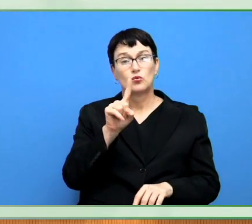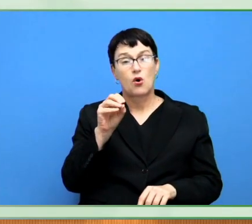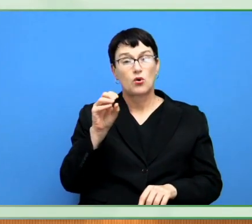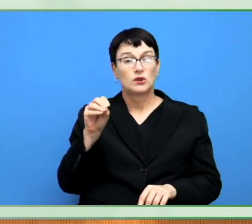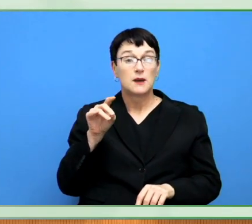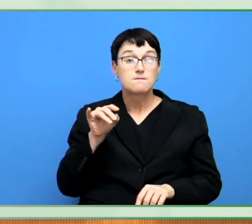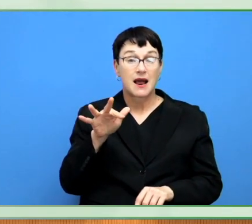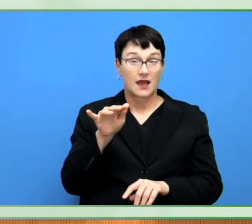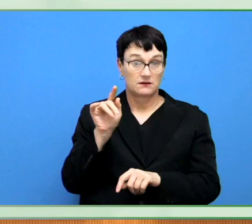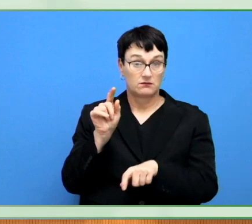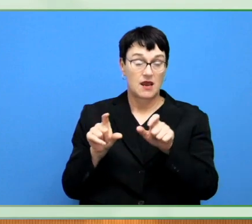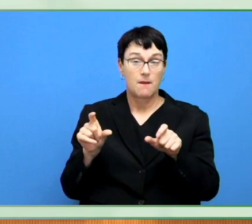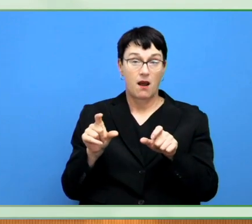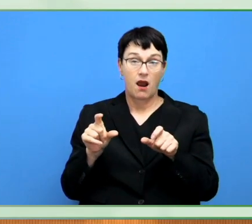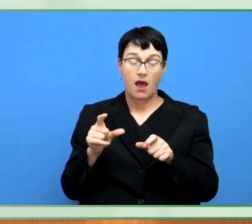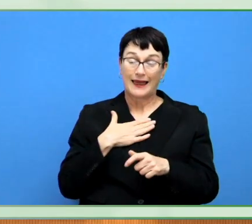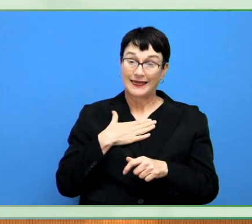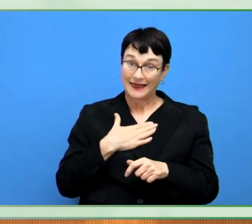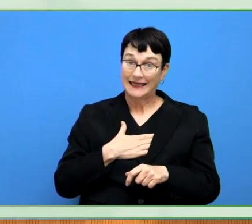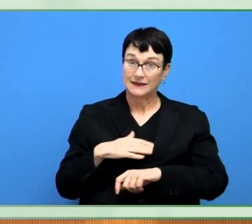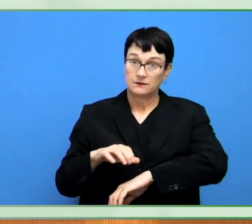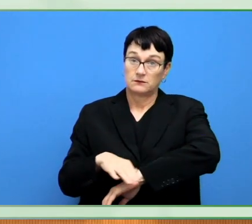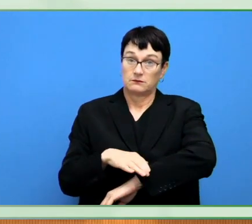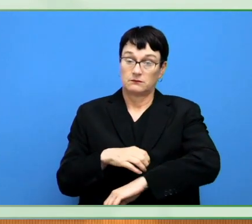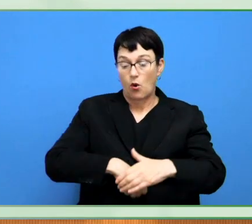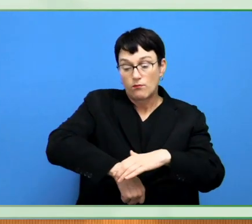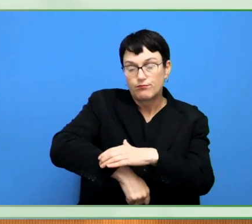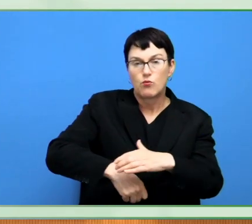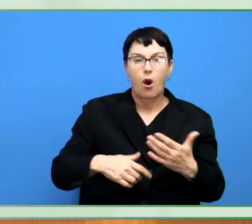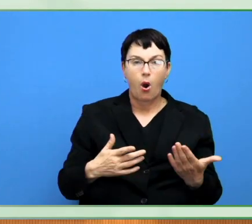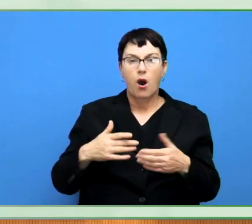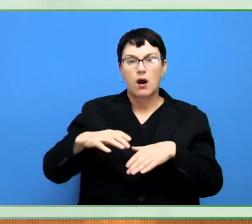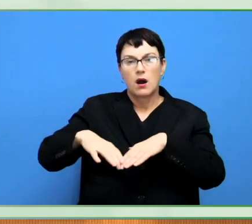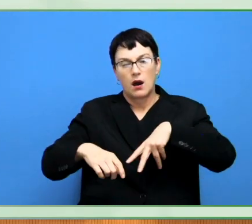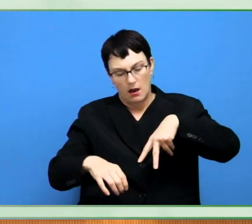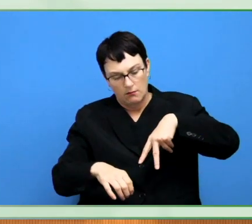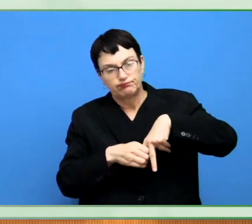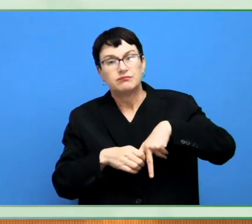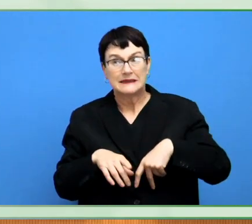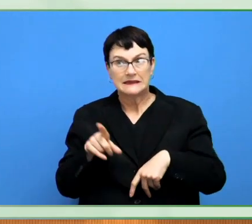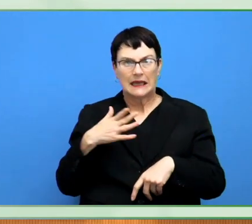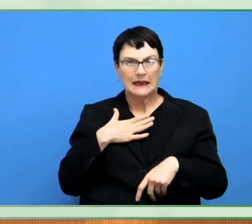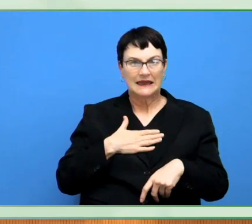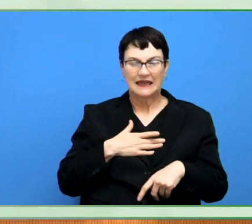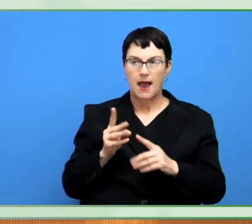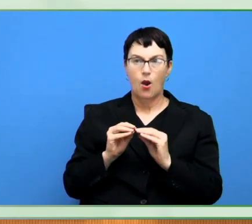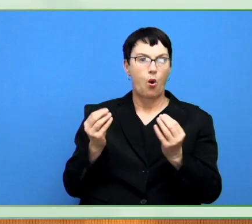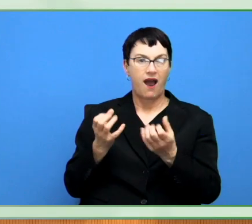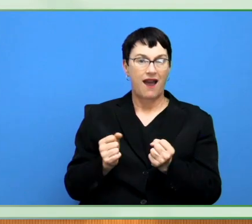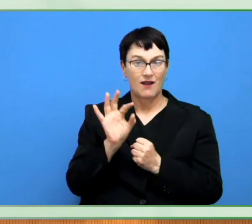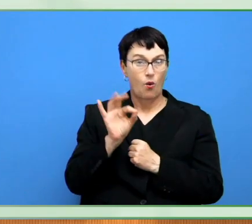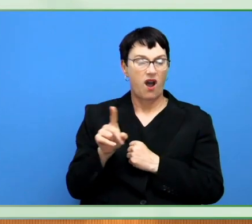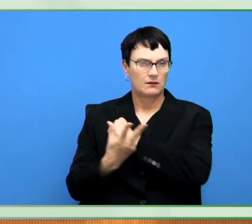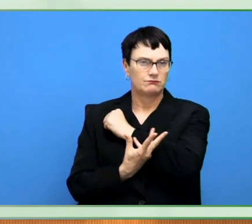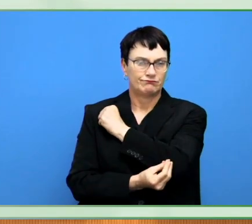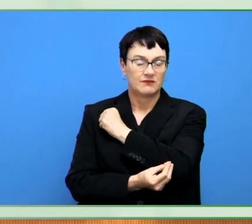or availability to needed prosthetic equipment. Meanwhile, in the United States, there is an excess. There's an